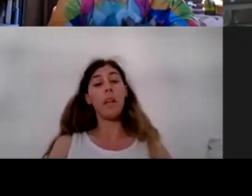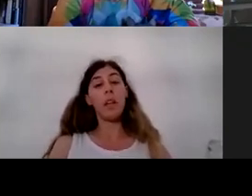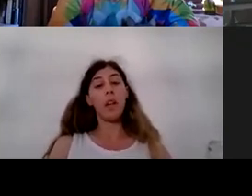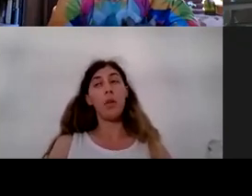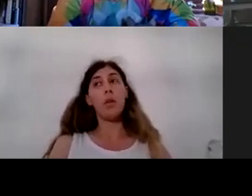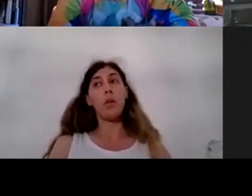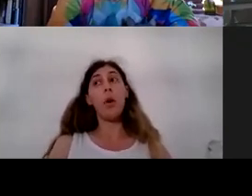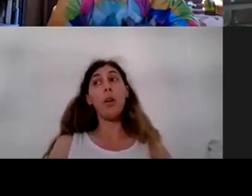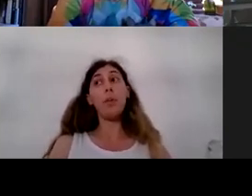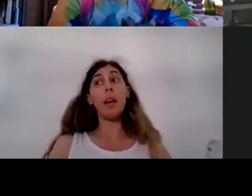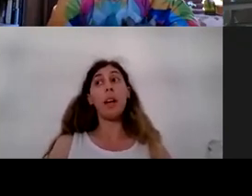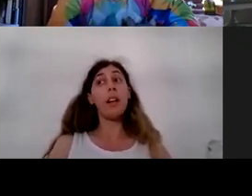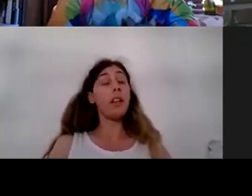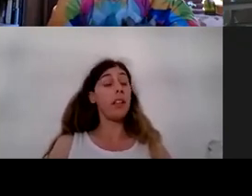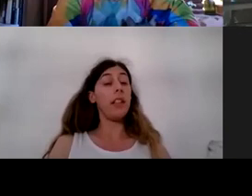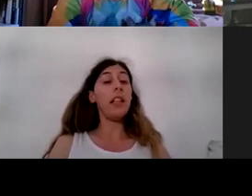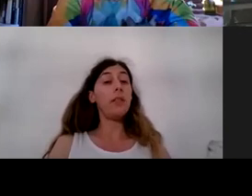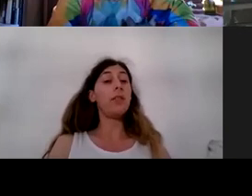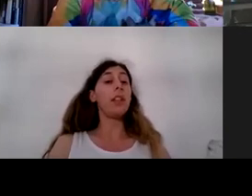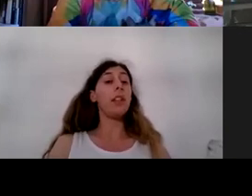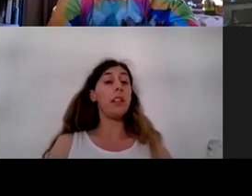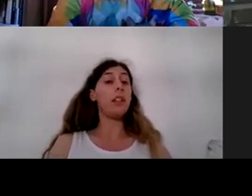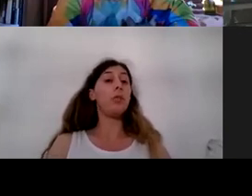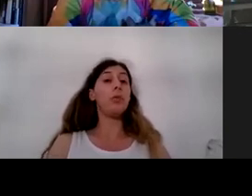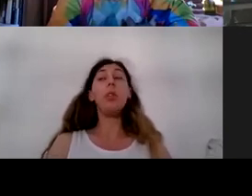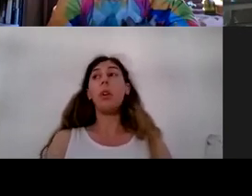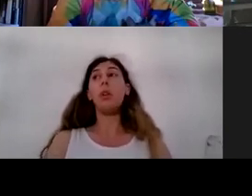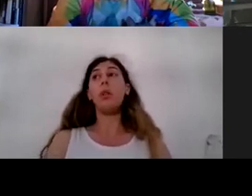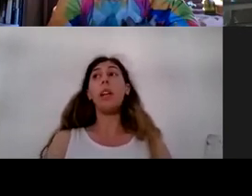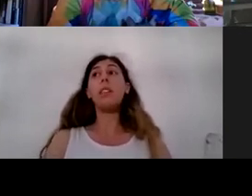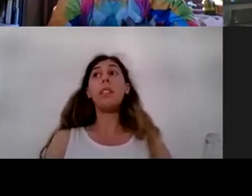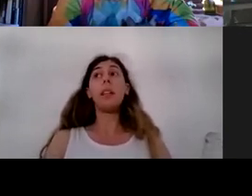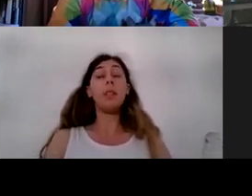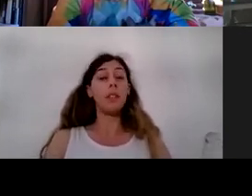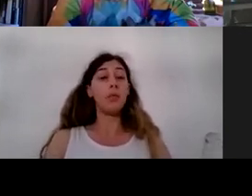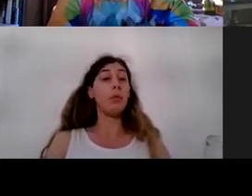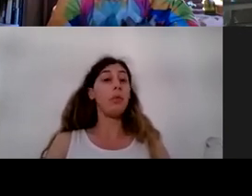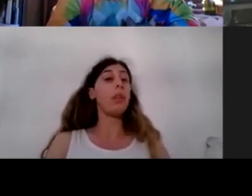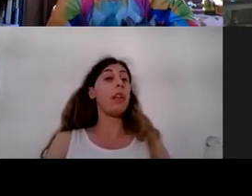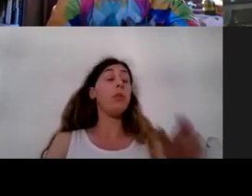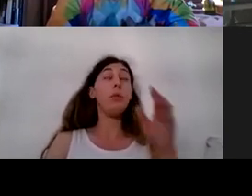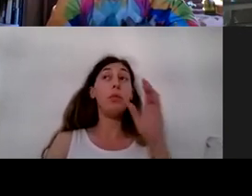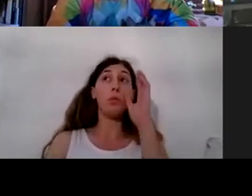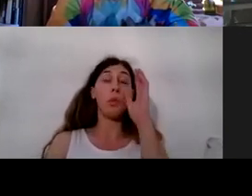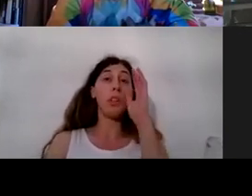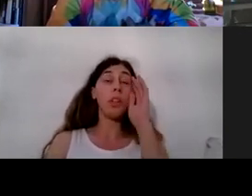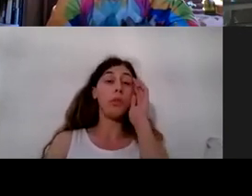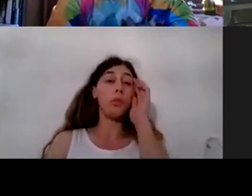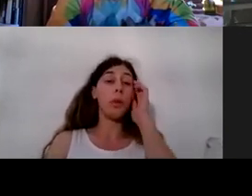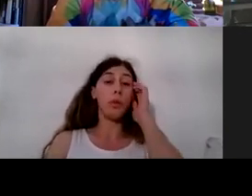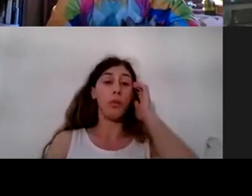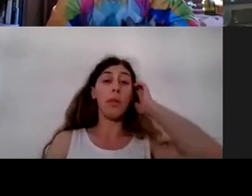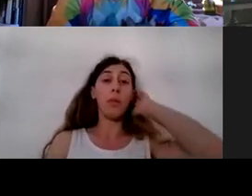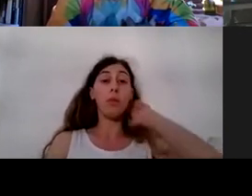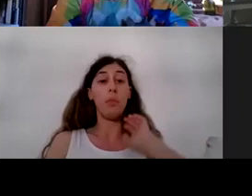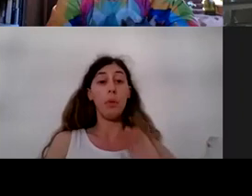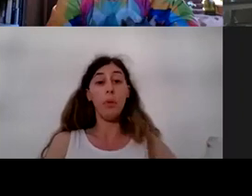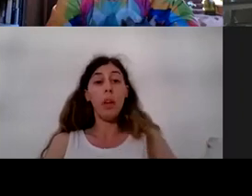it takes many years, and it is quite dramatic. So it